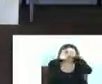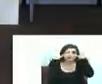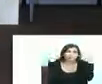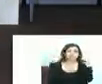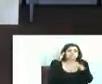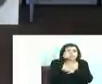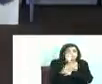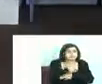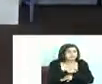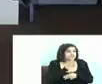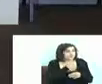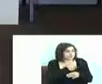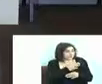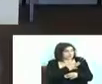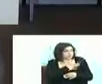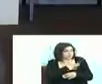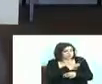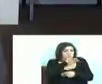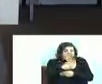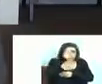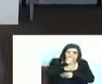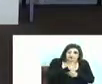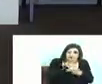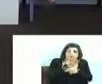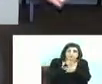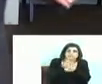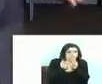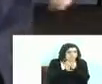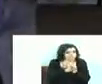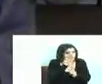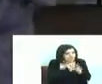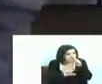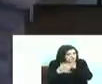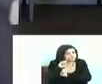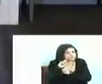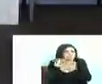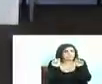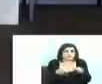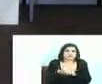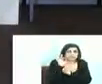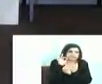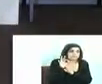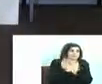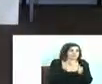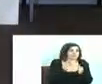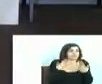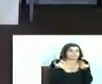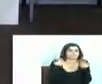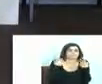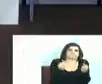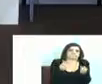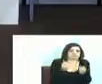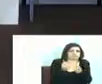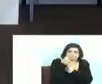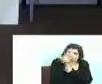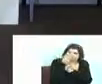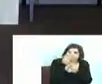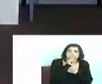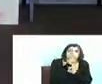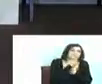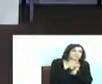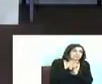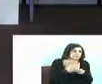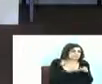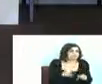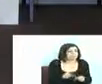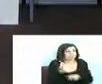our hearts and that vision that God is sharing with one another. We can find the courage to face the realities of this day and know